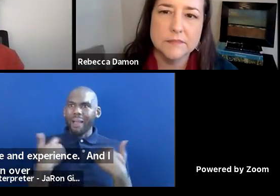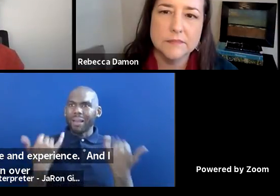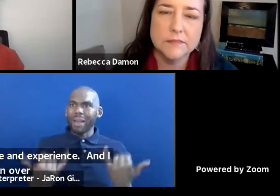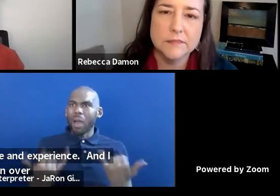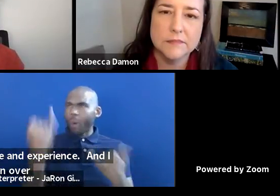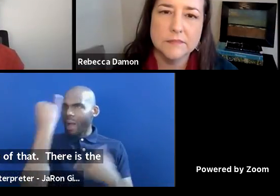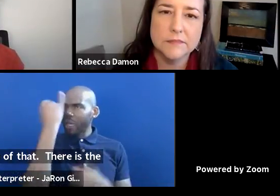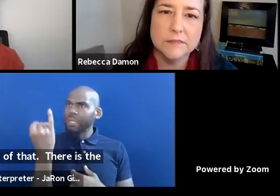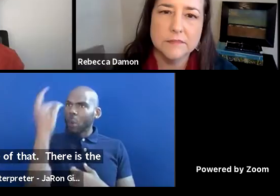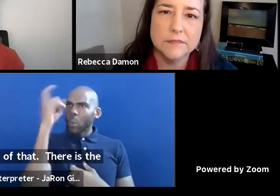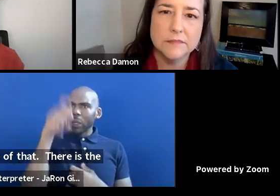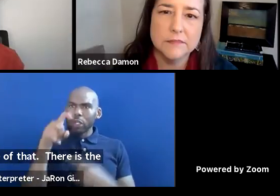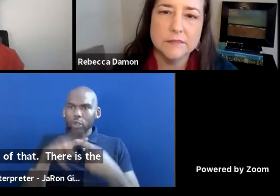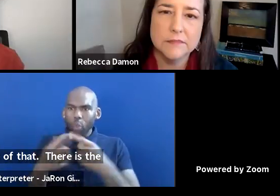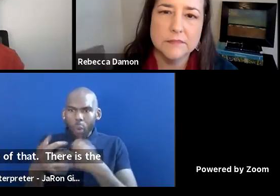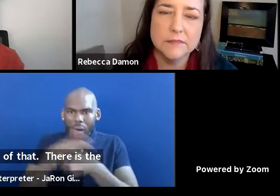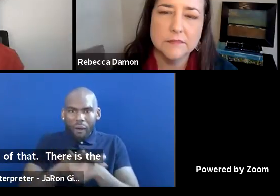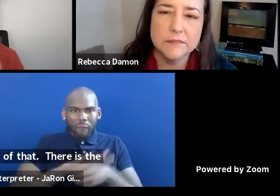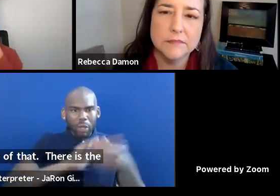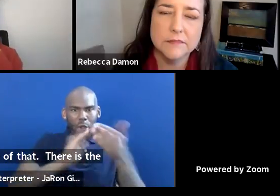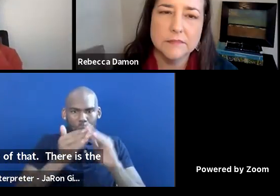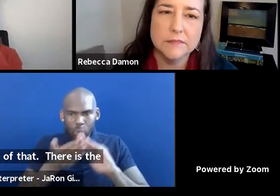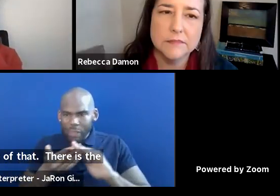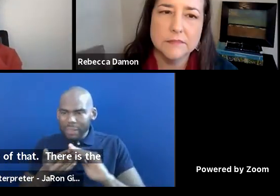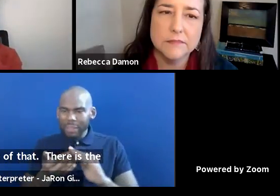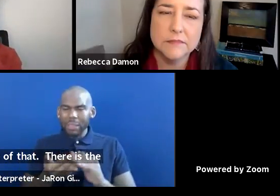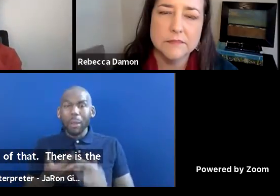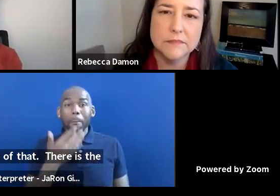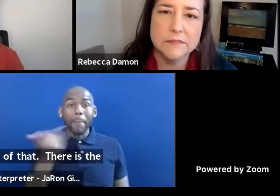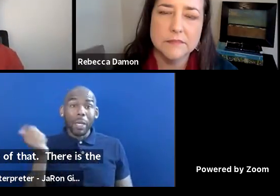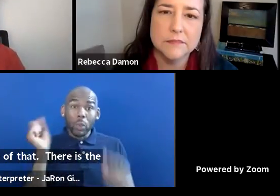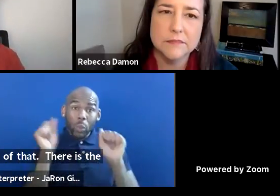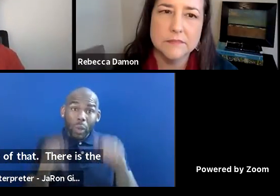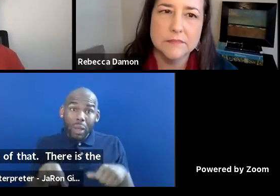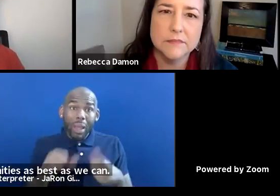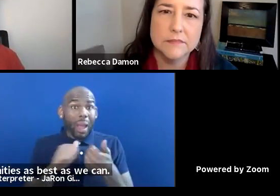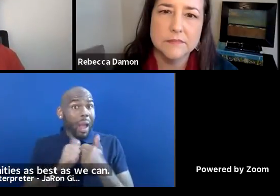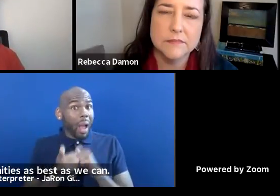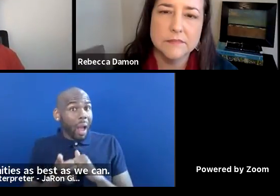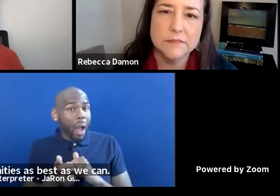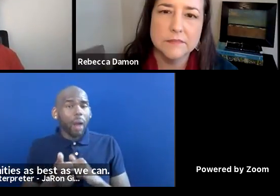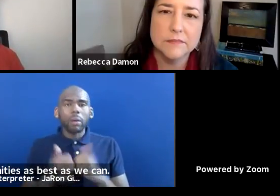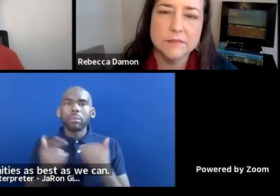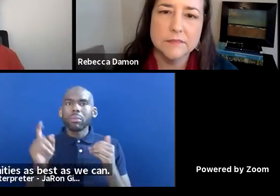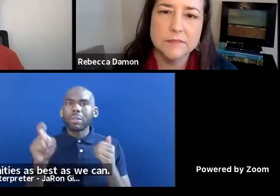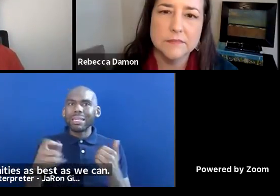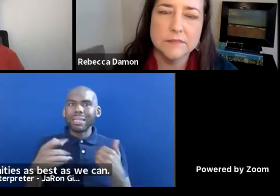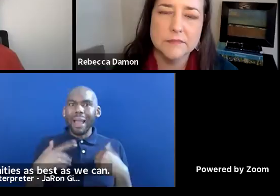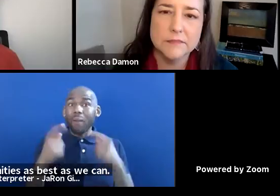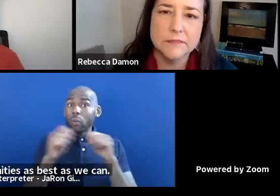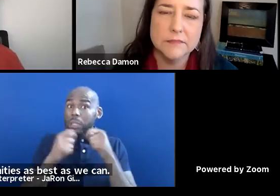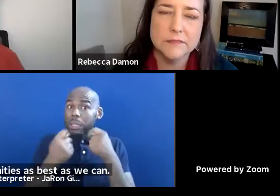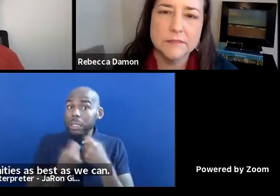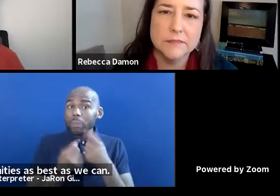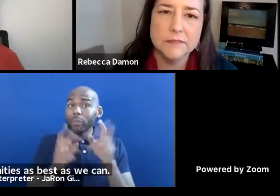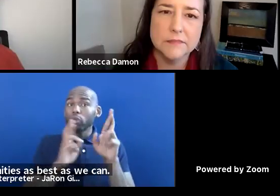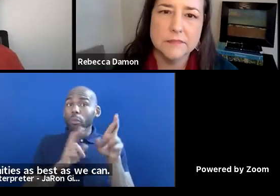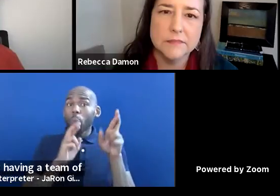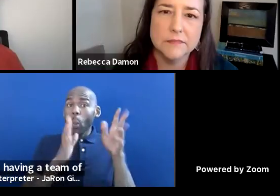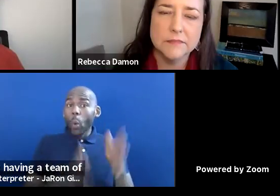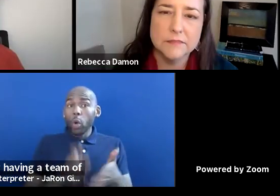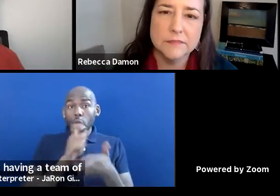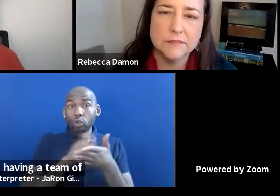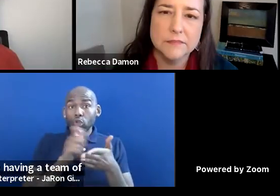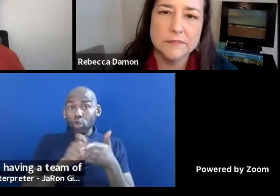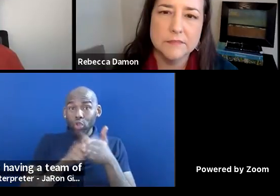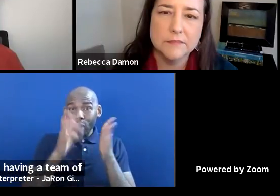our communities as best we can. And the way we do that is by having a team of reporters and journalists